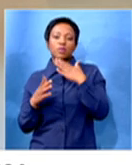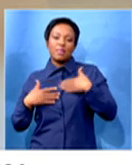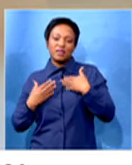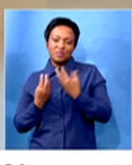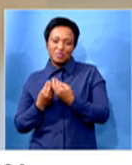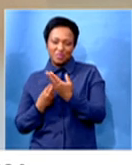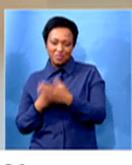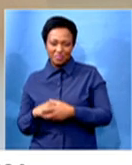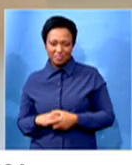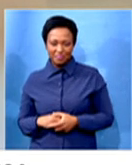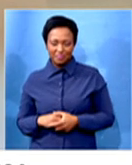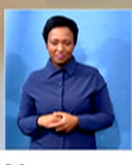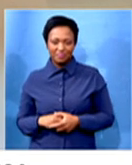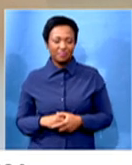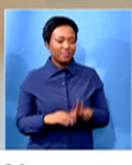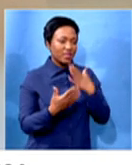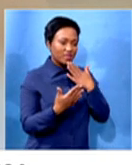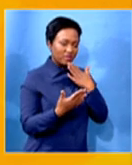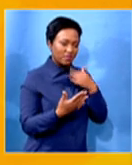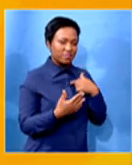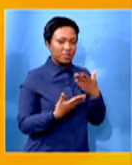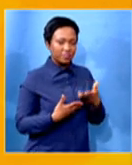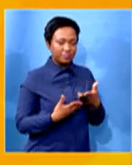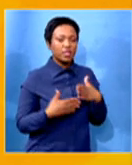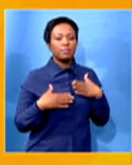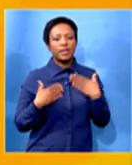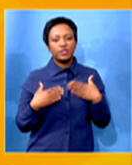had you here. Thank you for having me. It's a pleasure. All